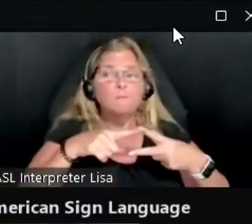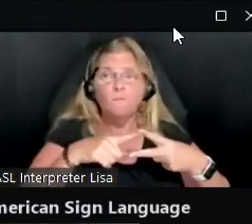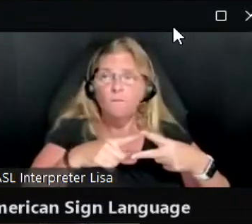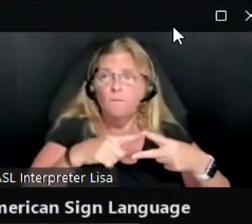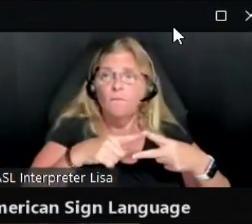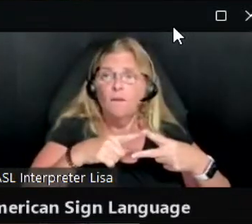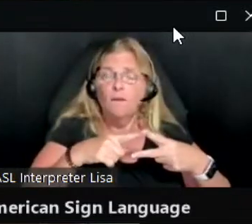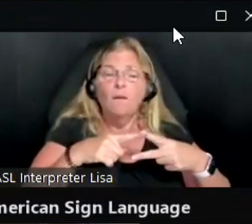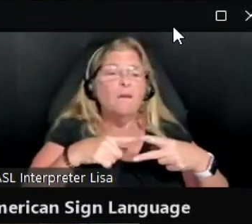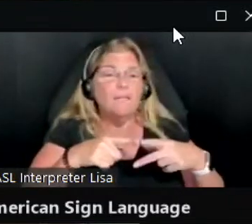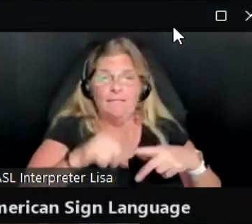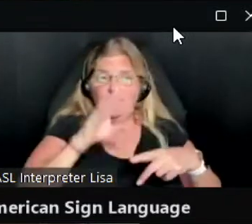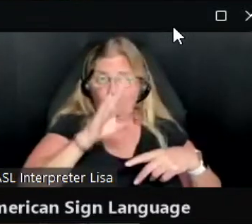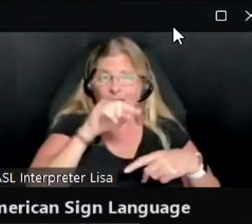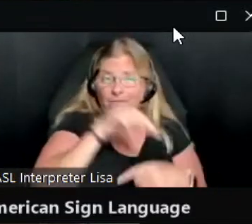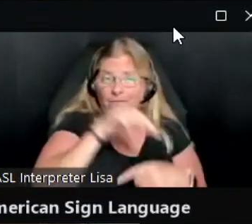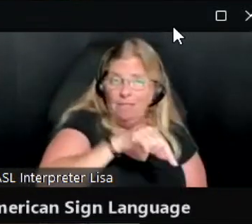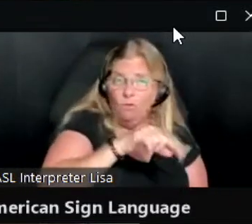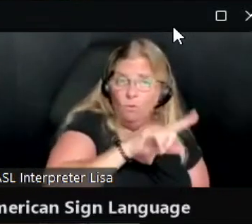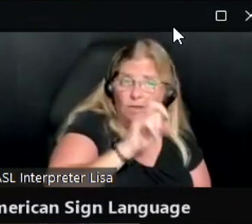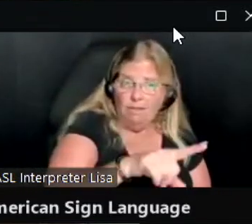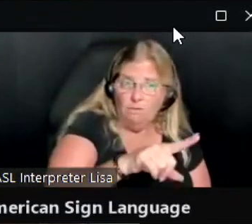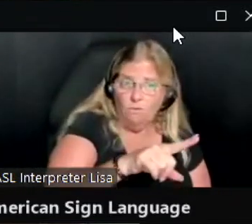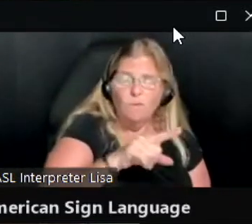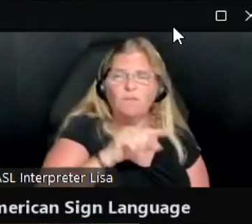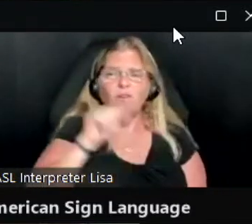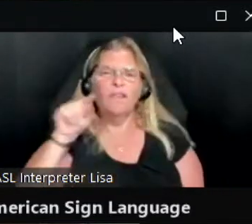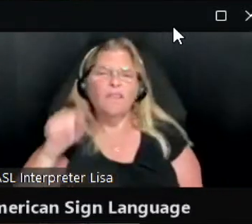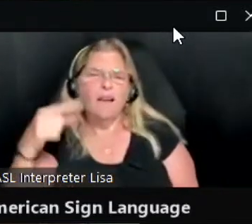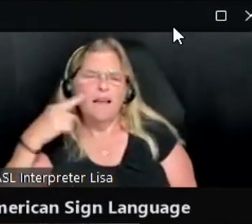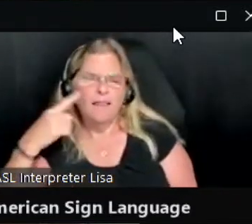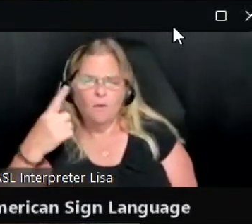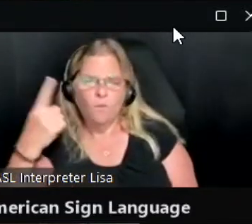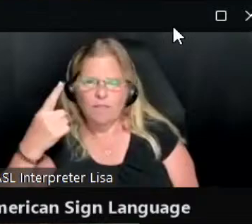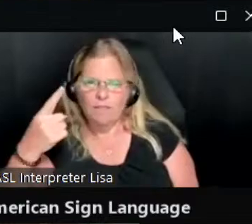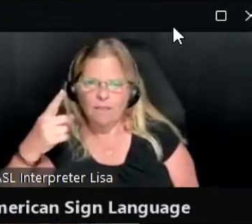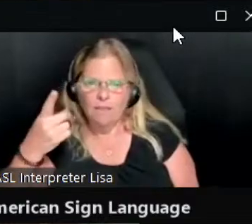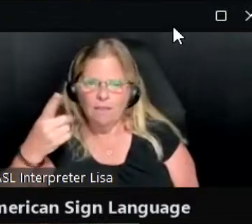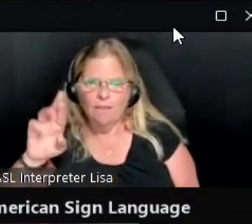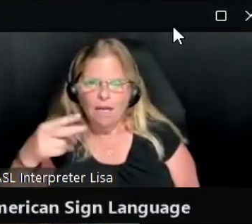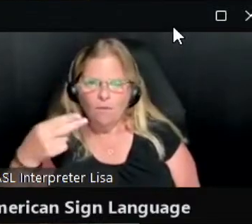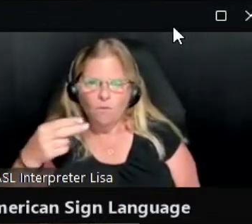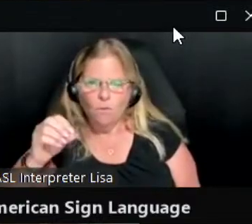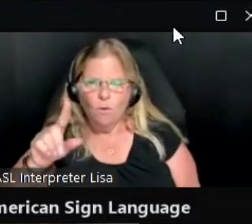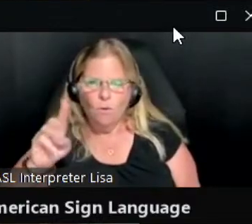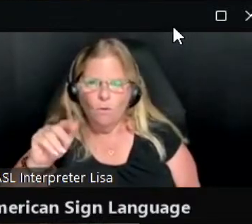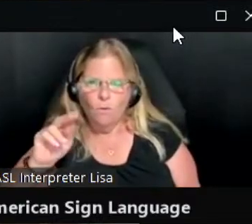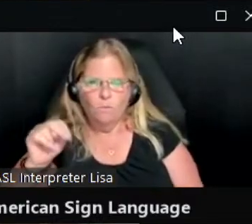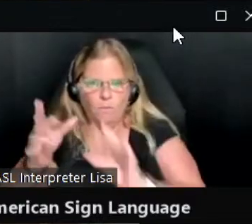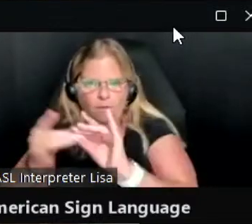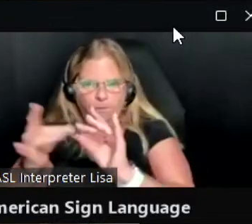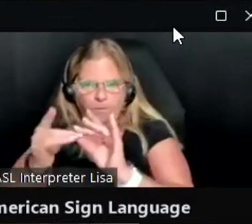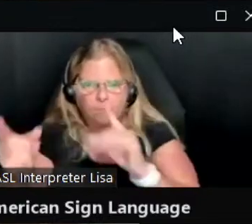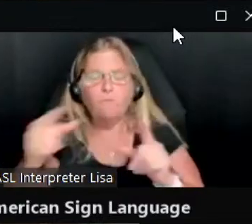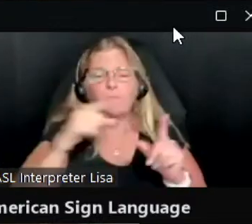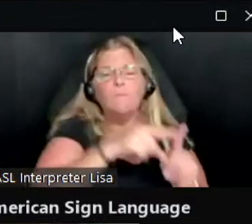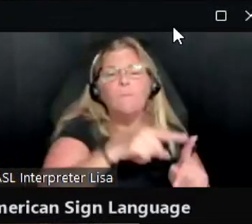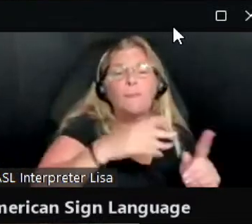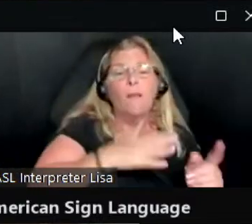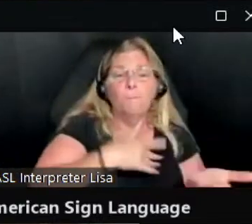question, and a little bit of, I think, what Dr. Holman was saying. In my discussions